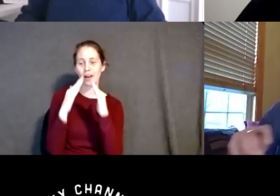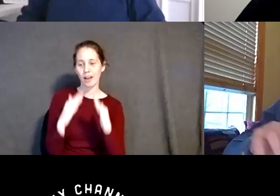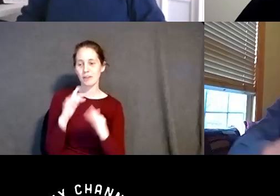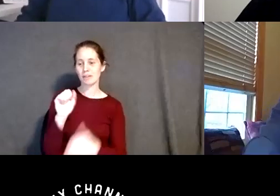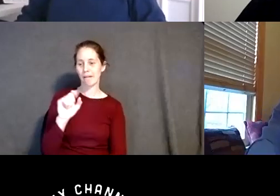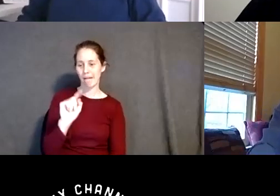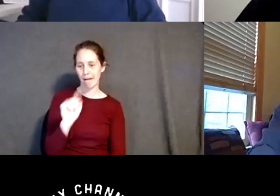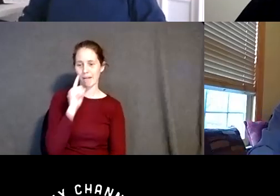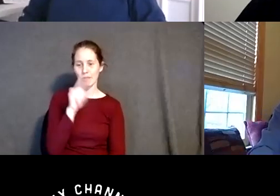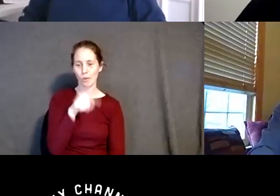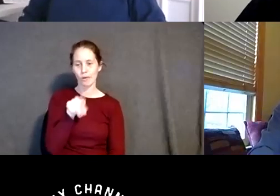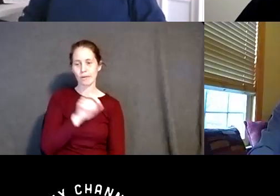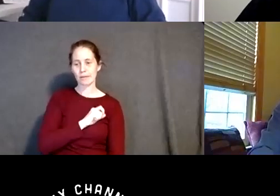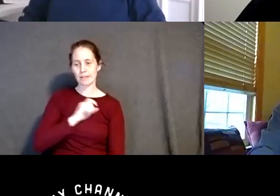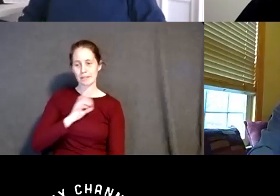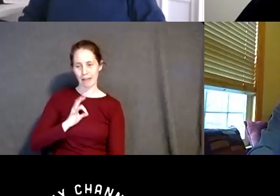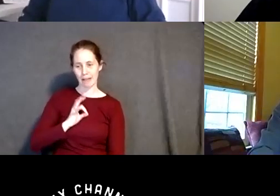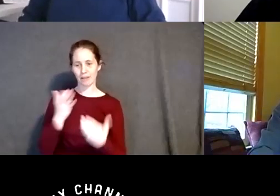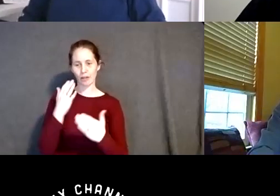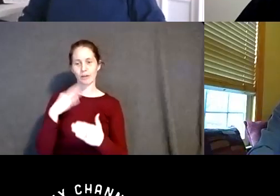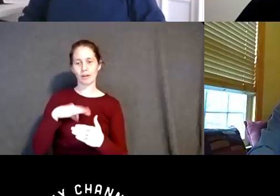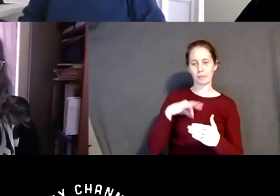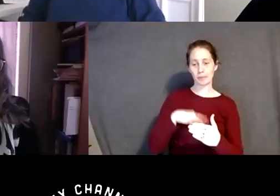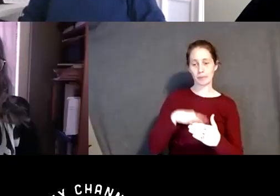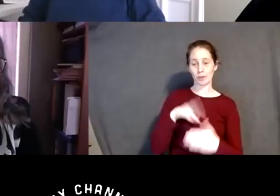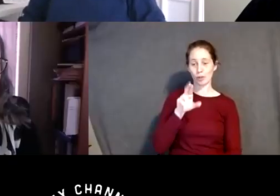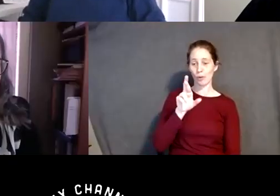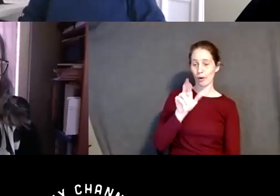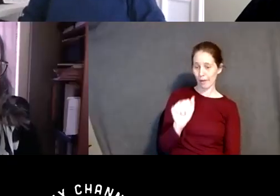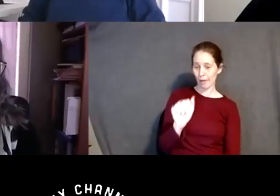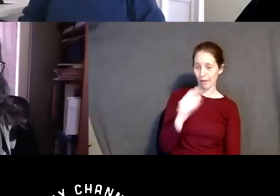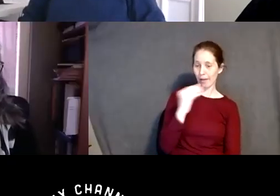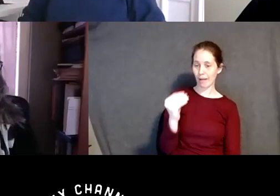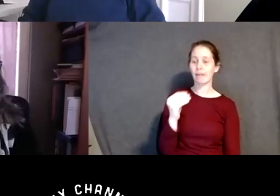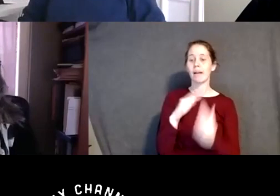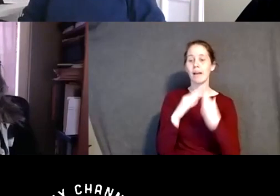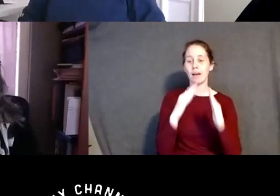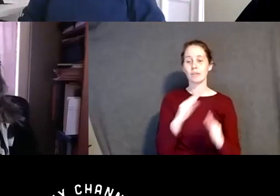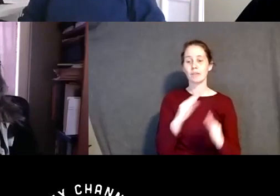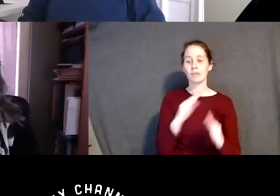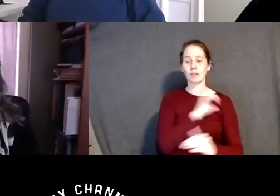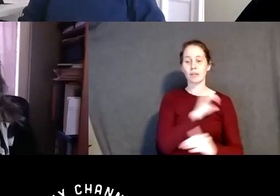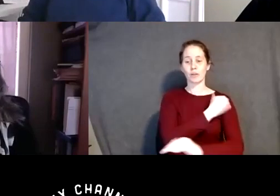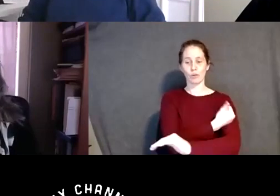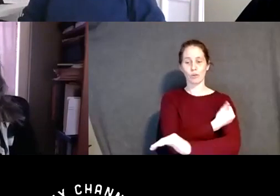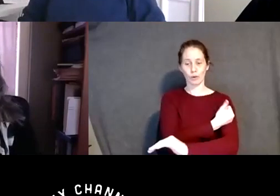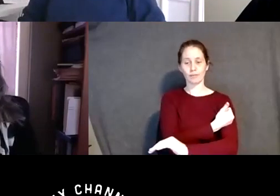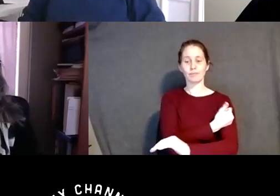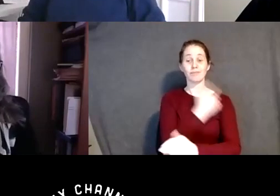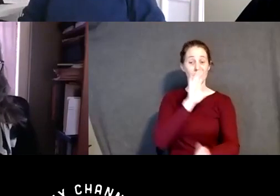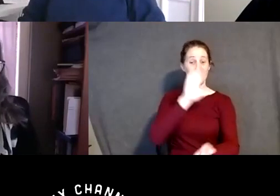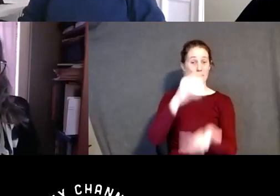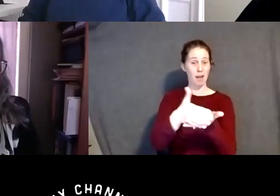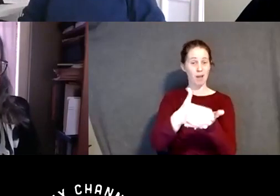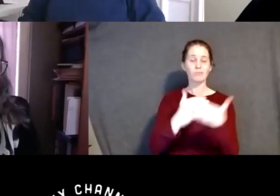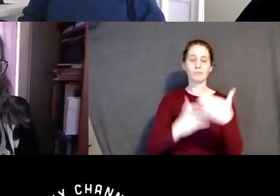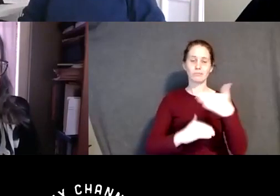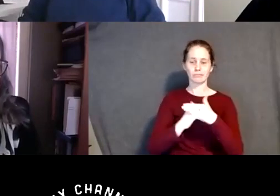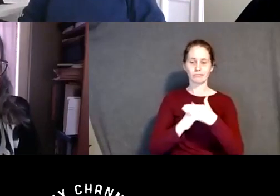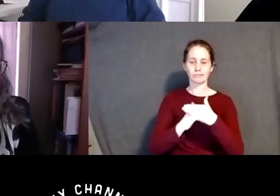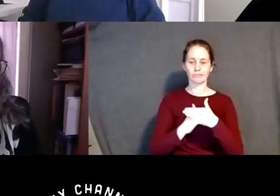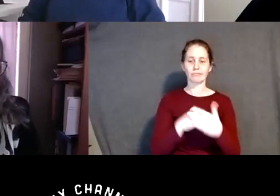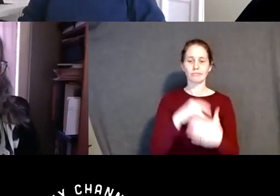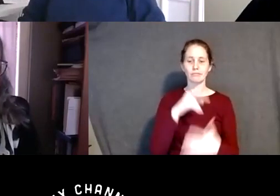to staff of the City of Pittsburgh, the URA and or Housing Authority of the City in an amount not to exceed